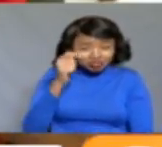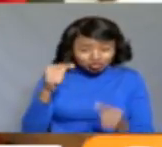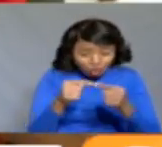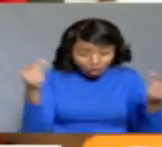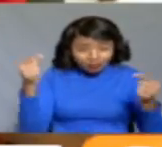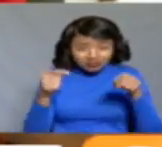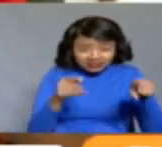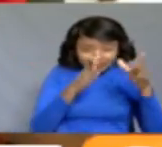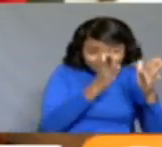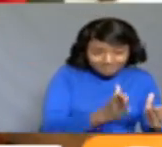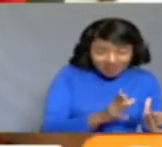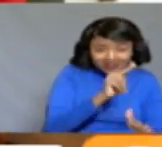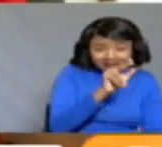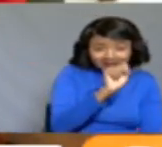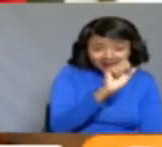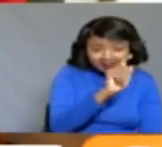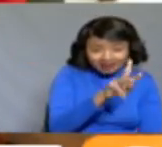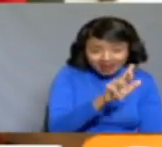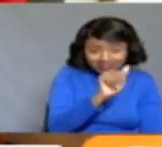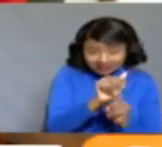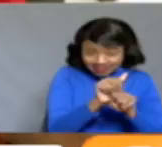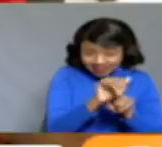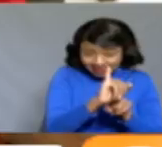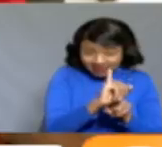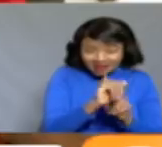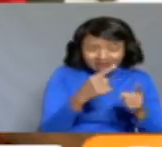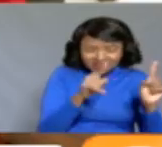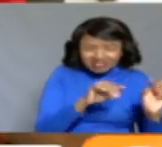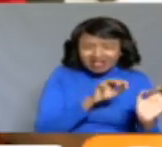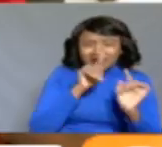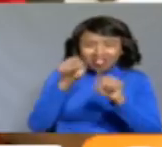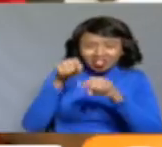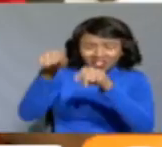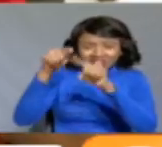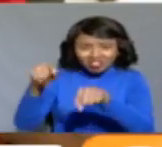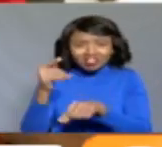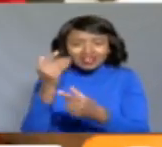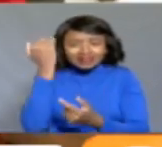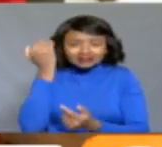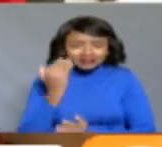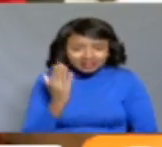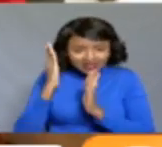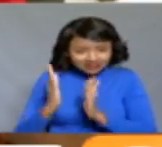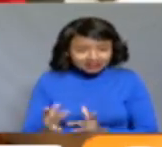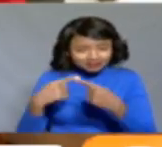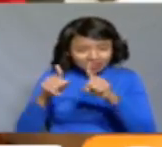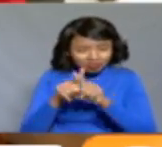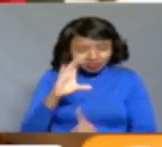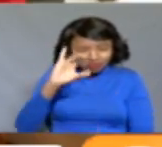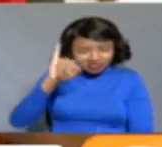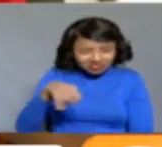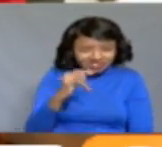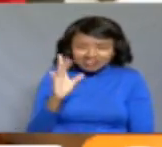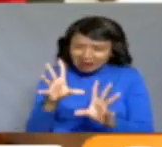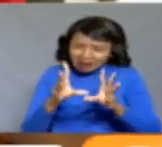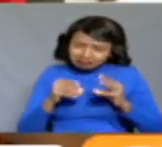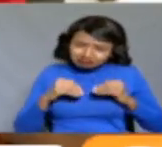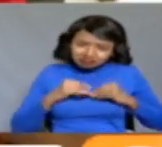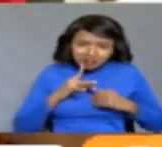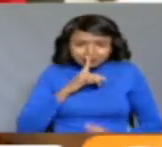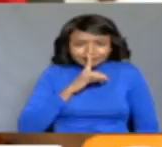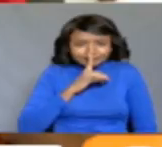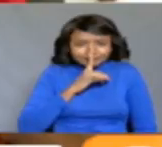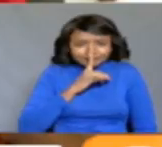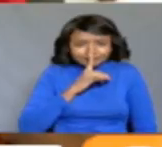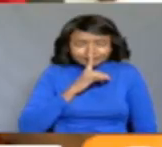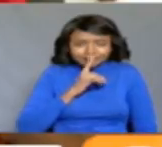Nasir's interest, the lawyer has insulted judges and attacked the court while the Chief Justice allowed himself to be intimidated by the senior